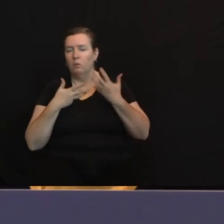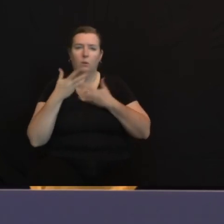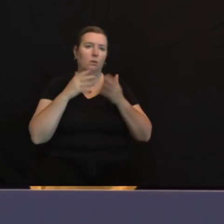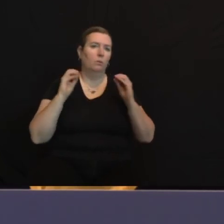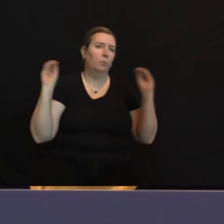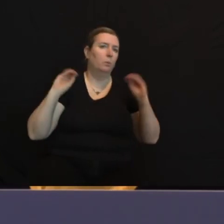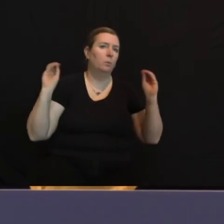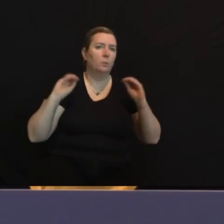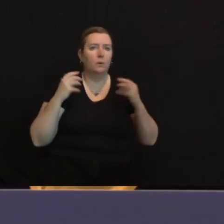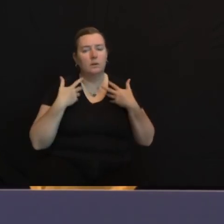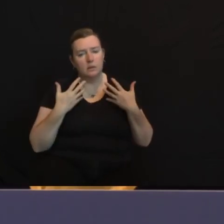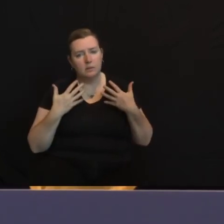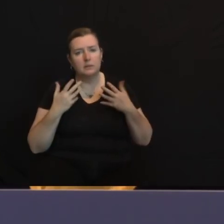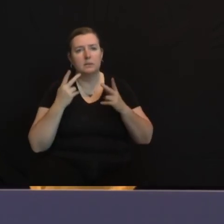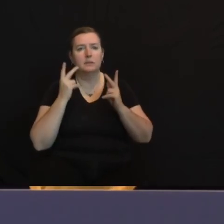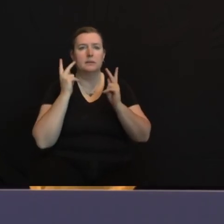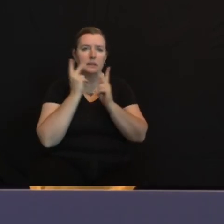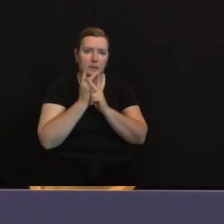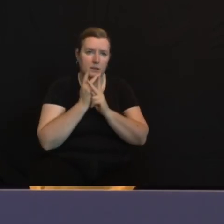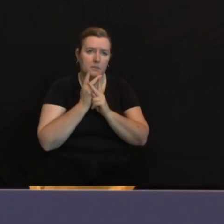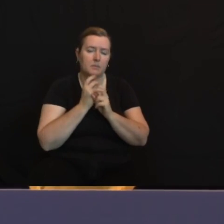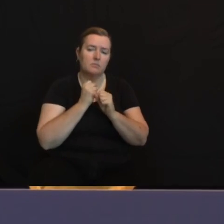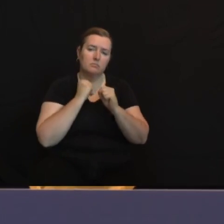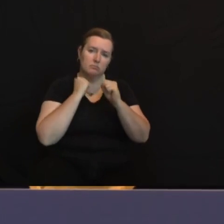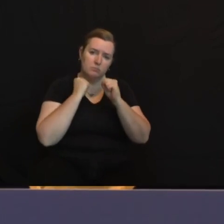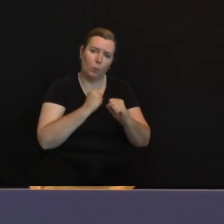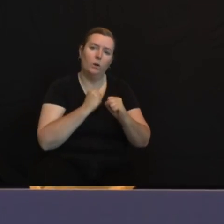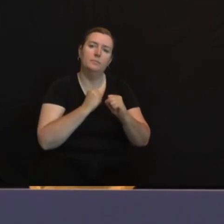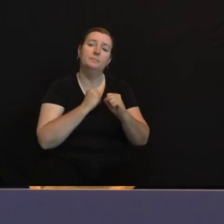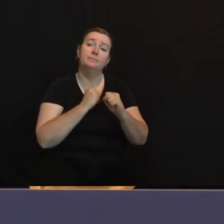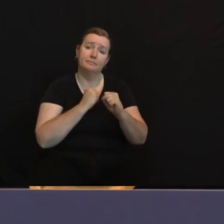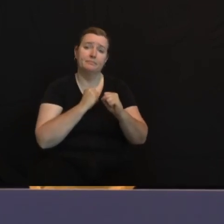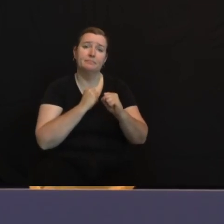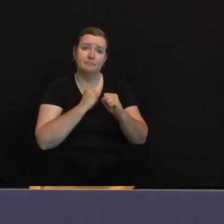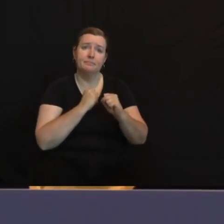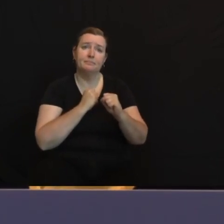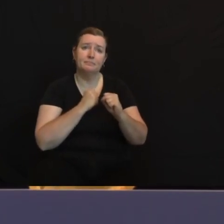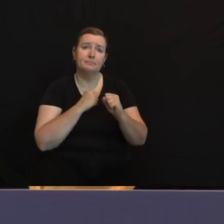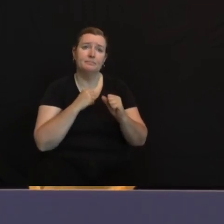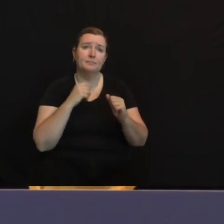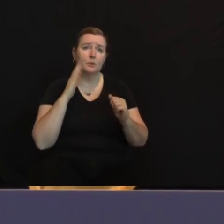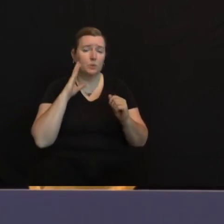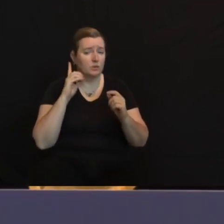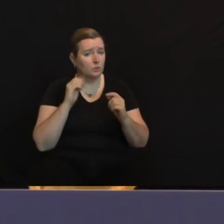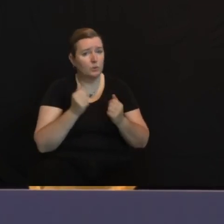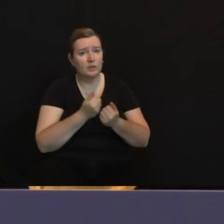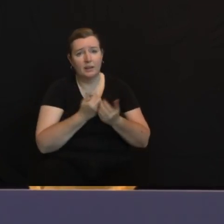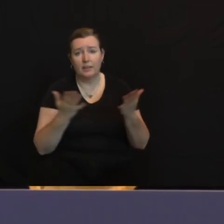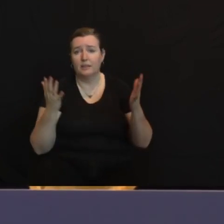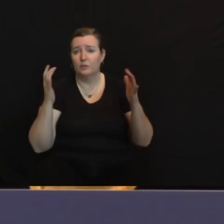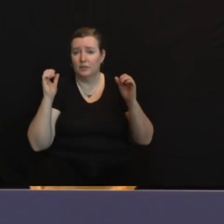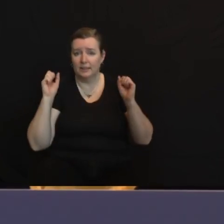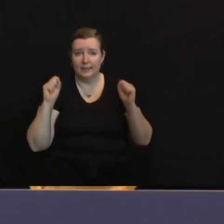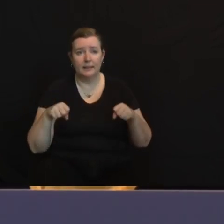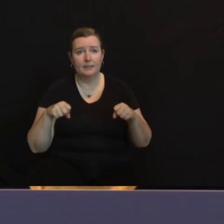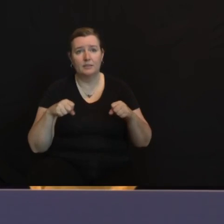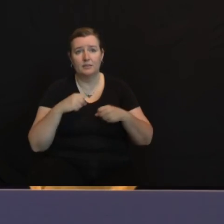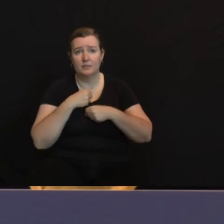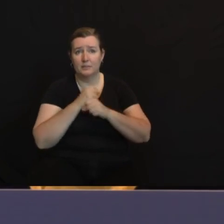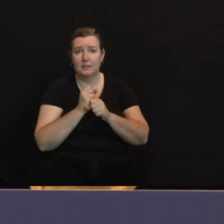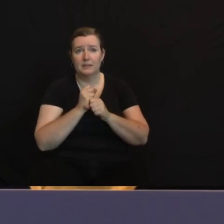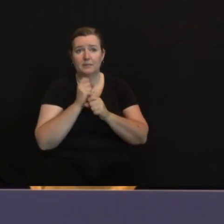stay strong right now, particularly as we go indoors. We'll do everything we can to make the right decisions, to help the